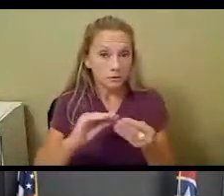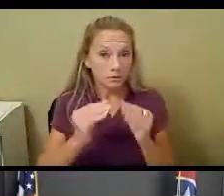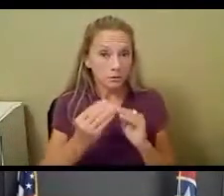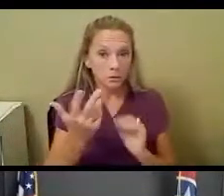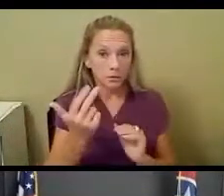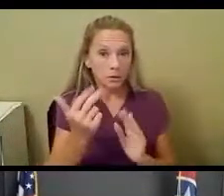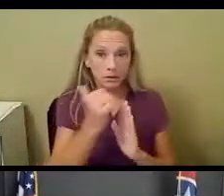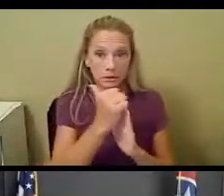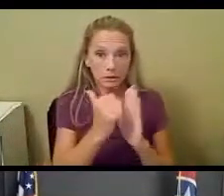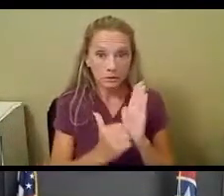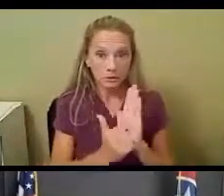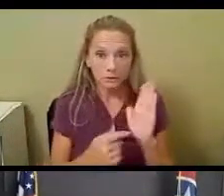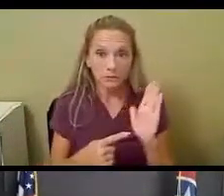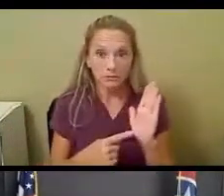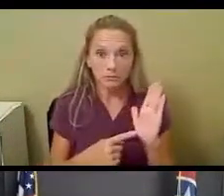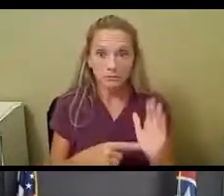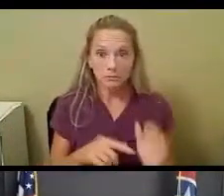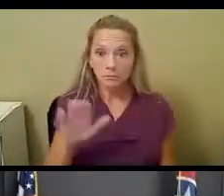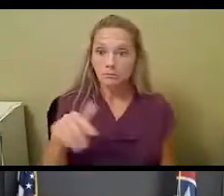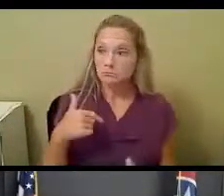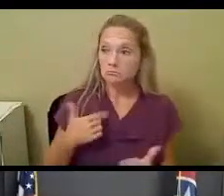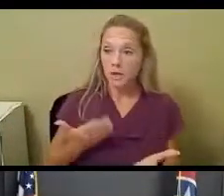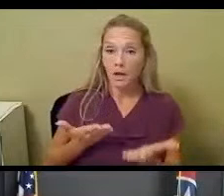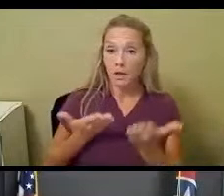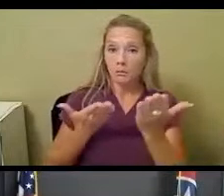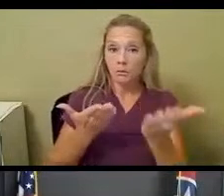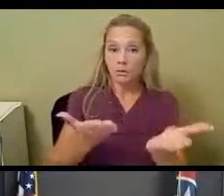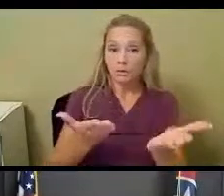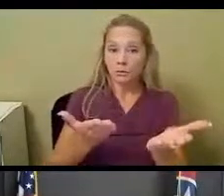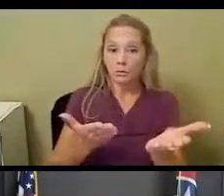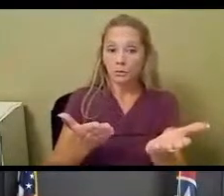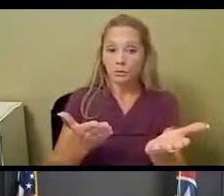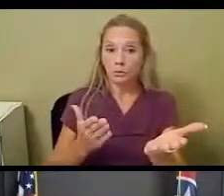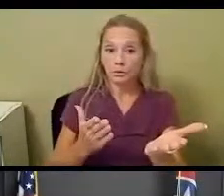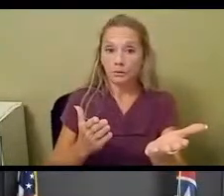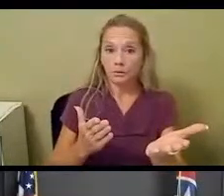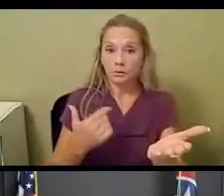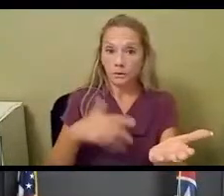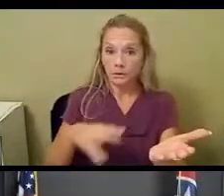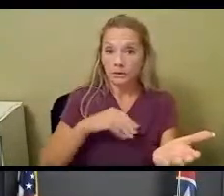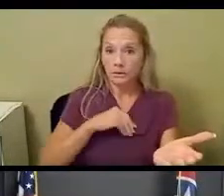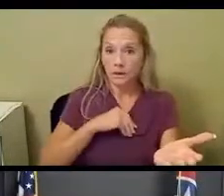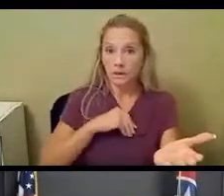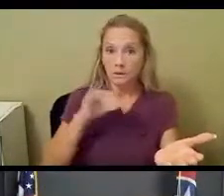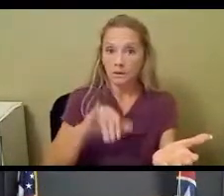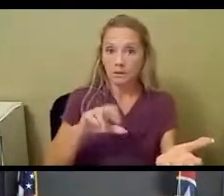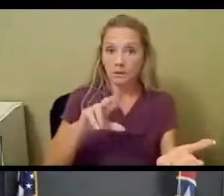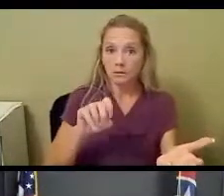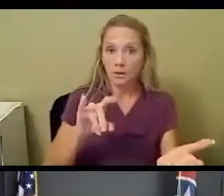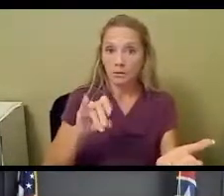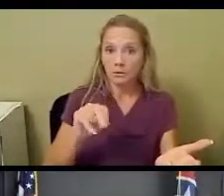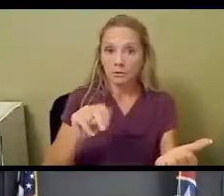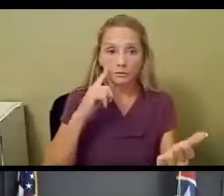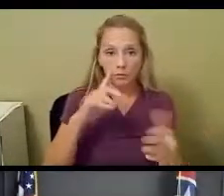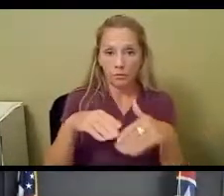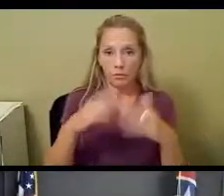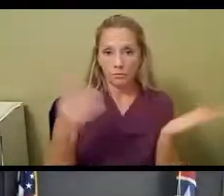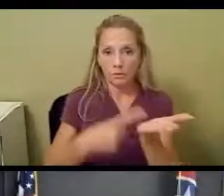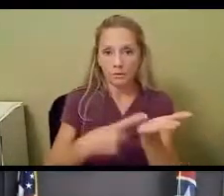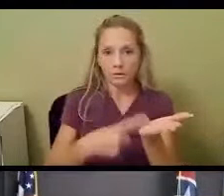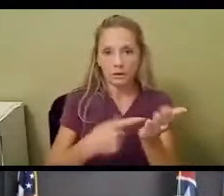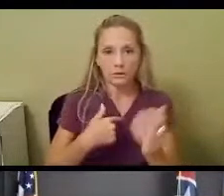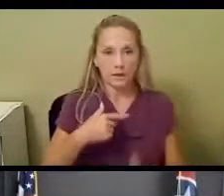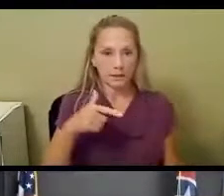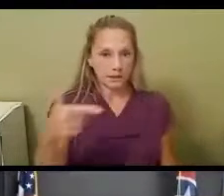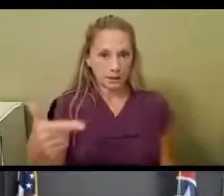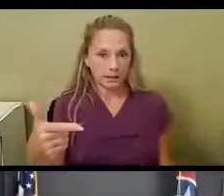agenda? I move that we accept that resolution so we can have discussion. I